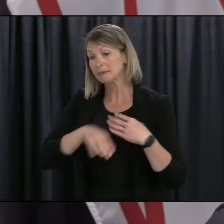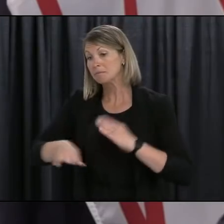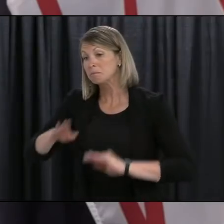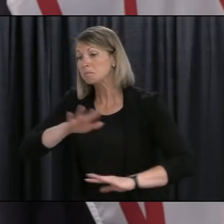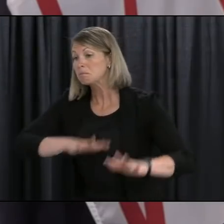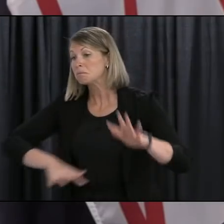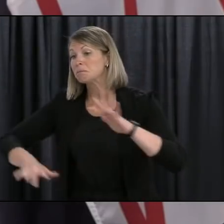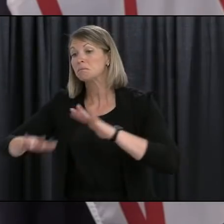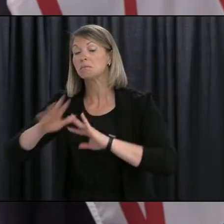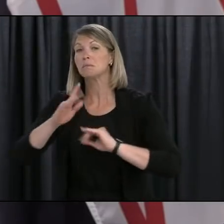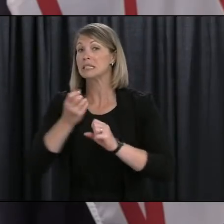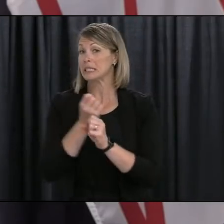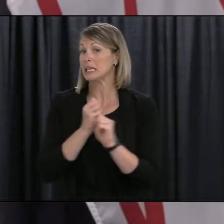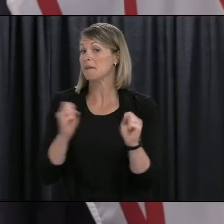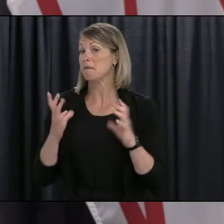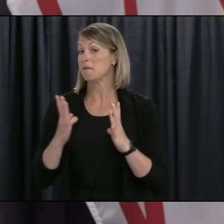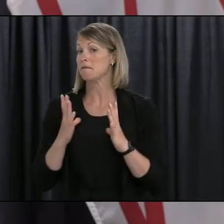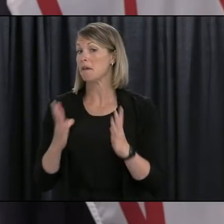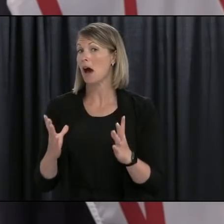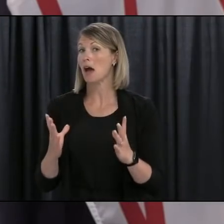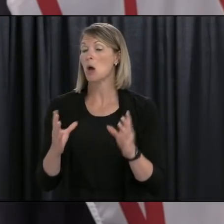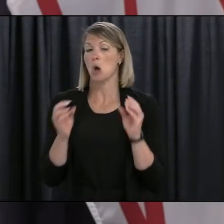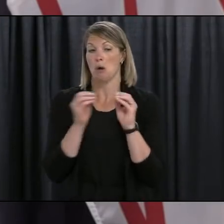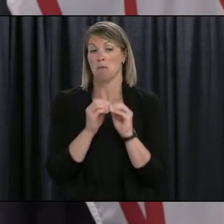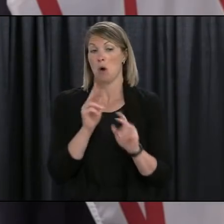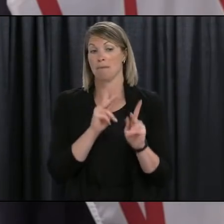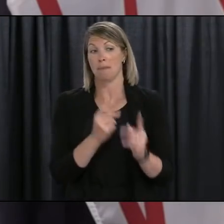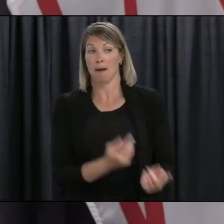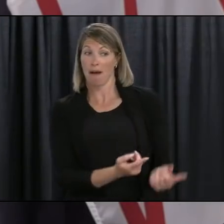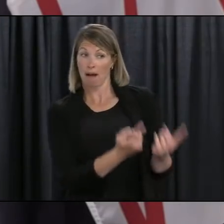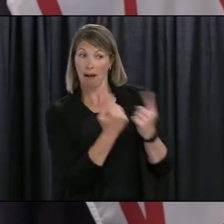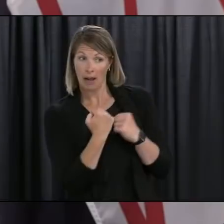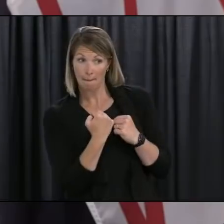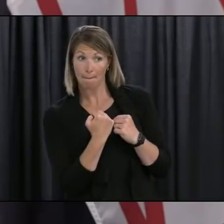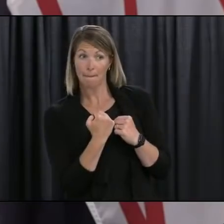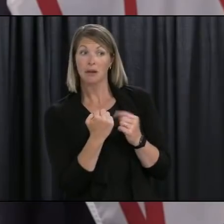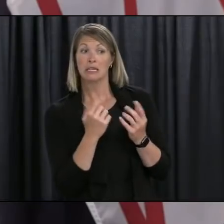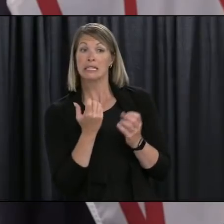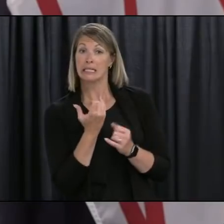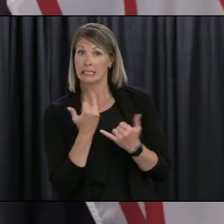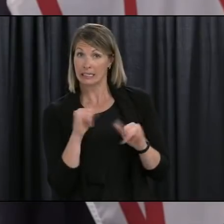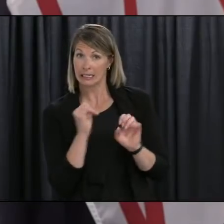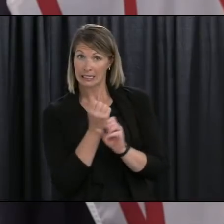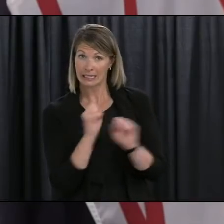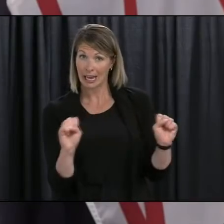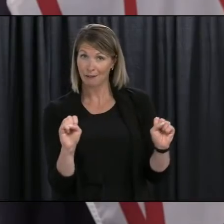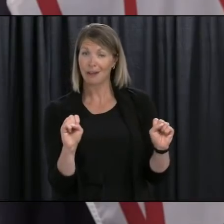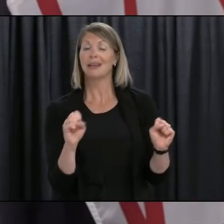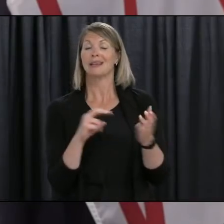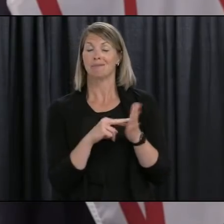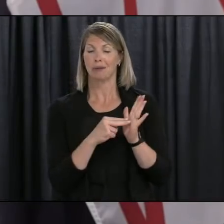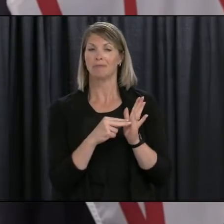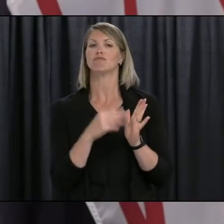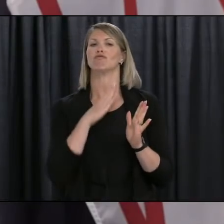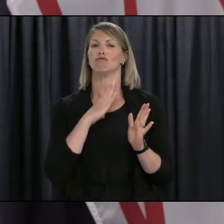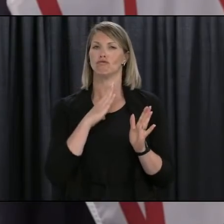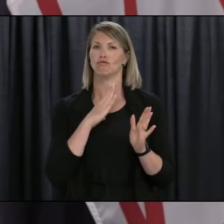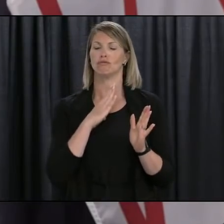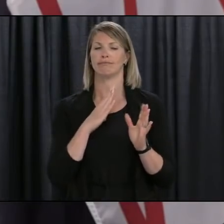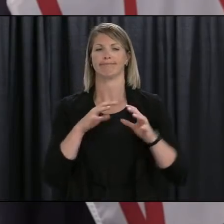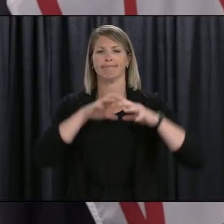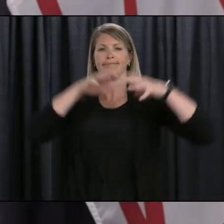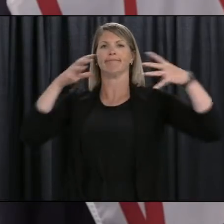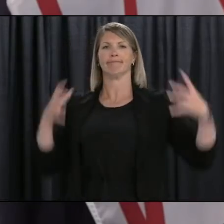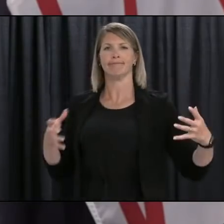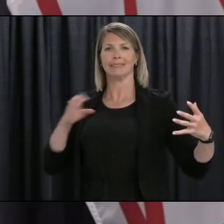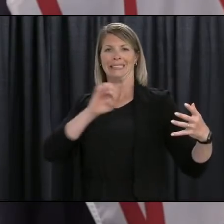been gradually increasing. So it's the obvious next step for us right now to do so with Atlantic Canada.